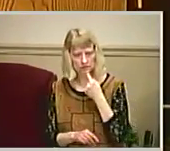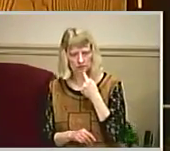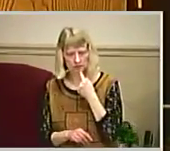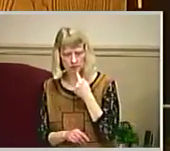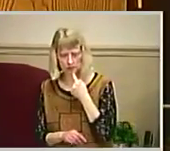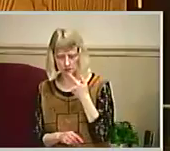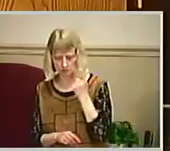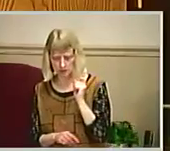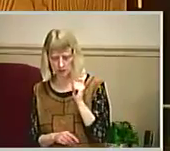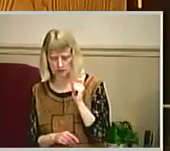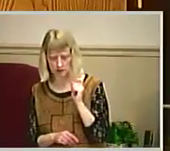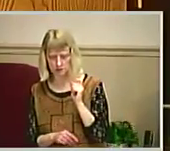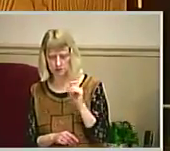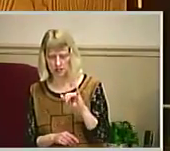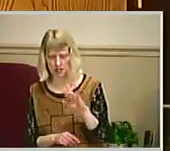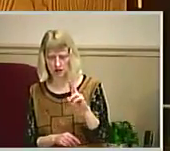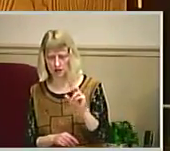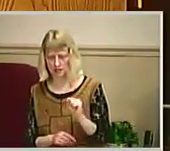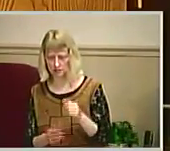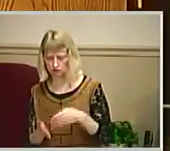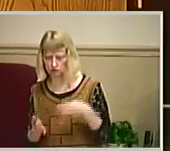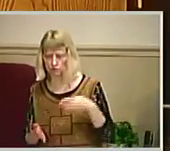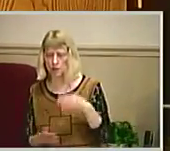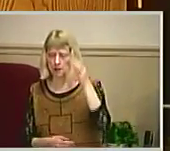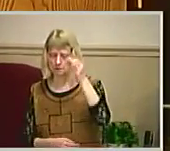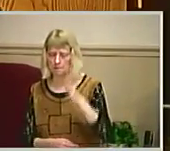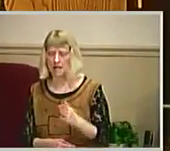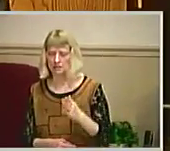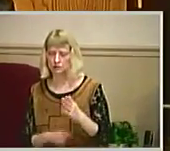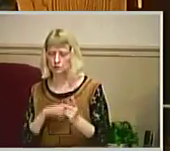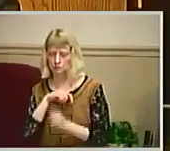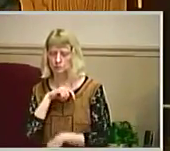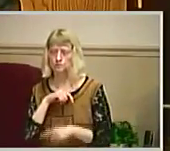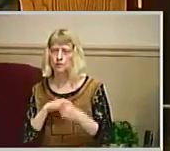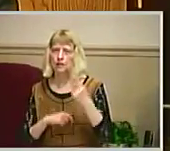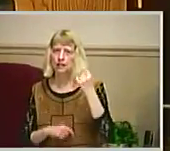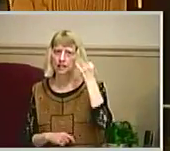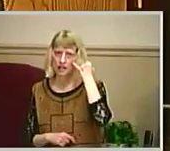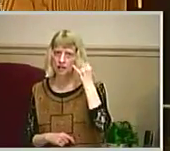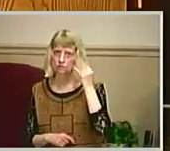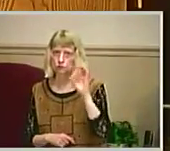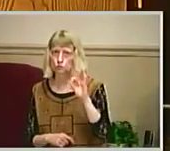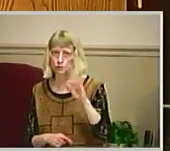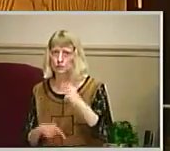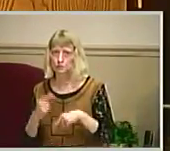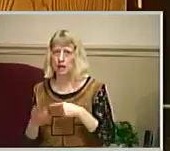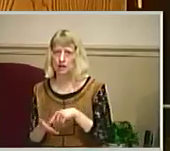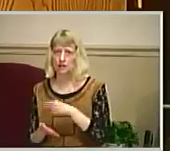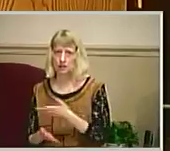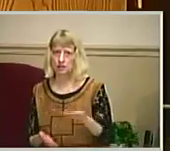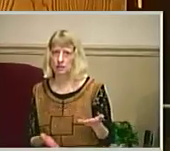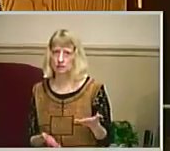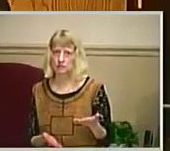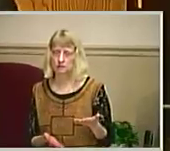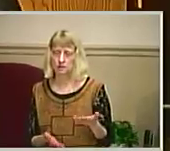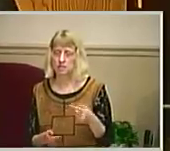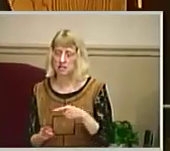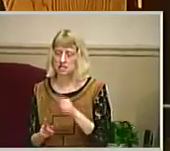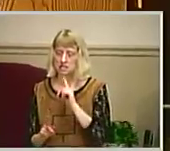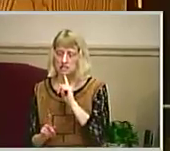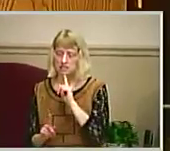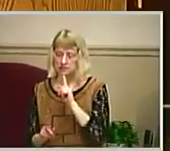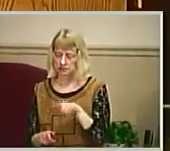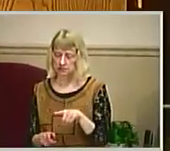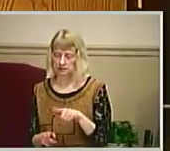Johnson Amendment of the IRS code that says pastors may be penalized if they preach certain things. Donald Trump